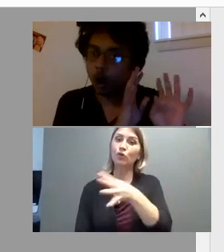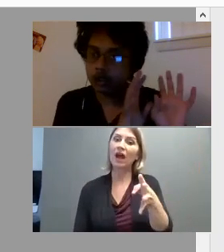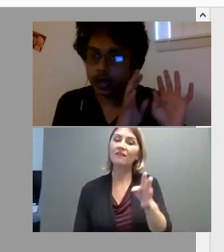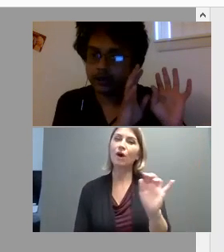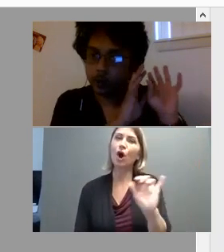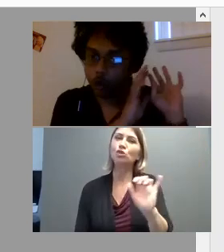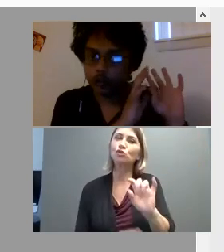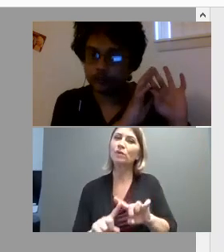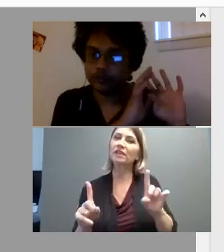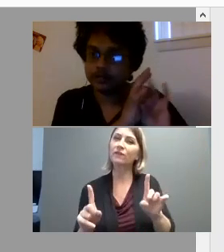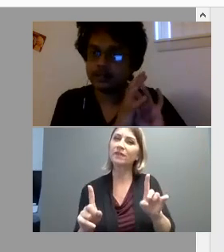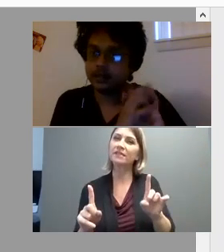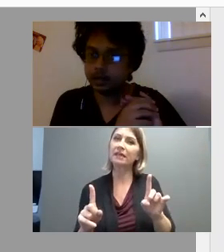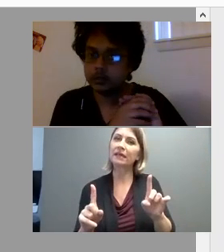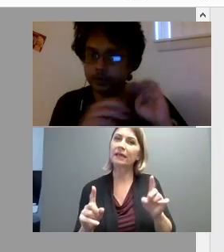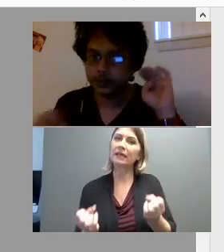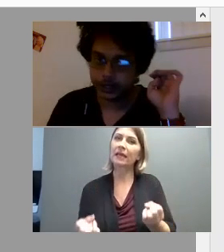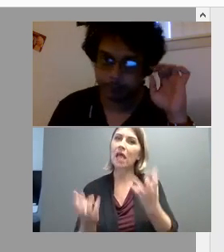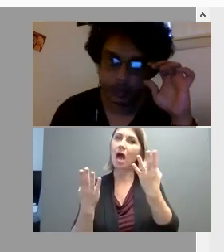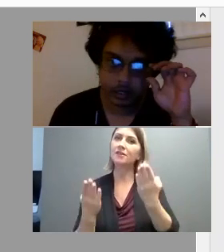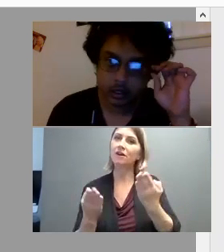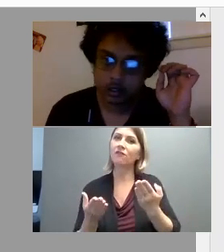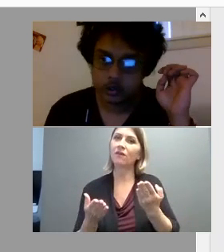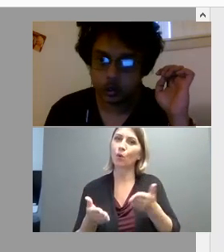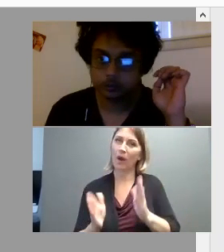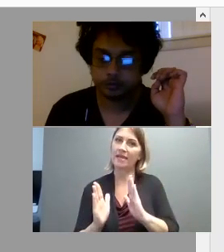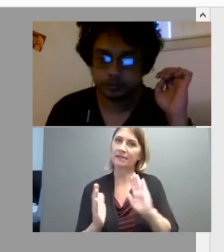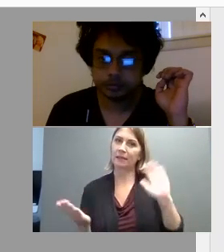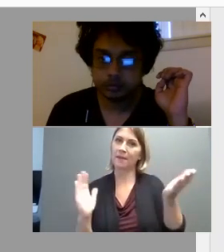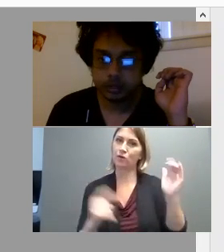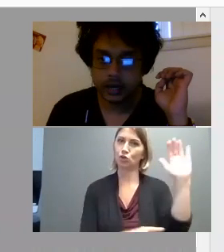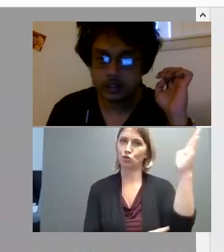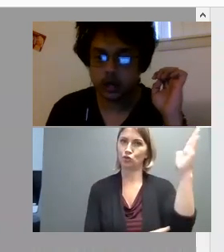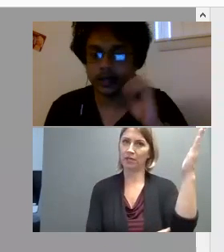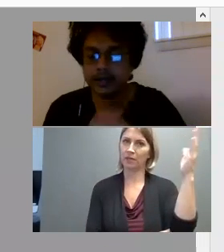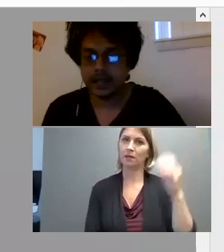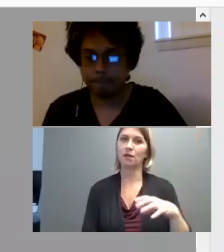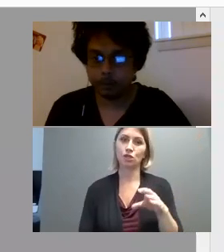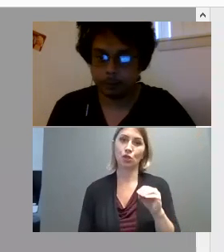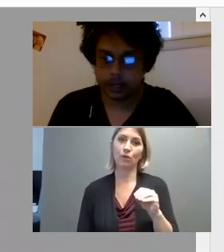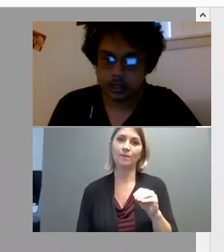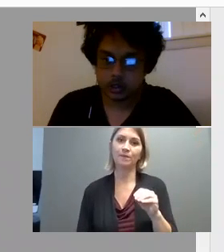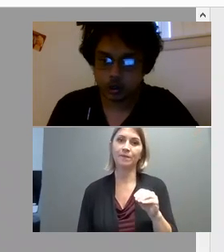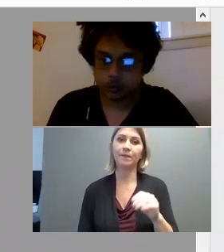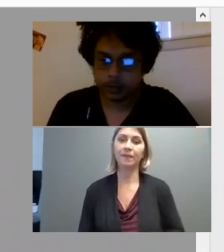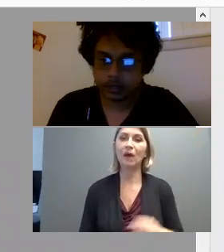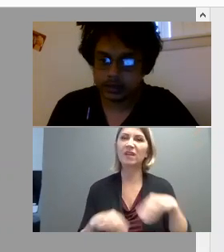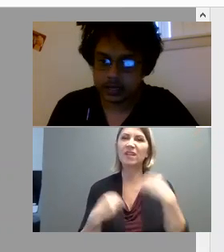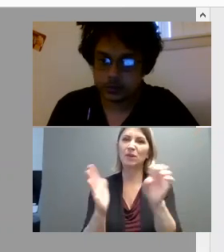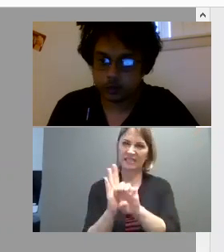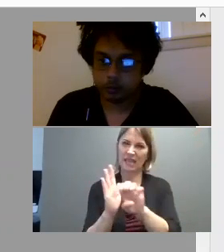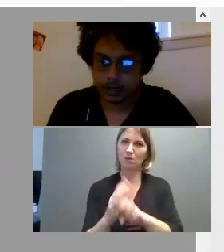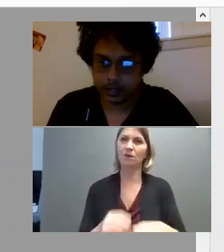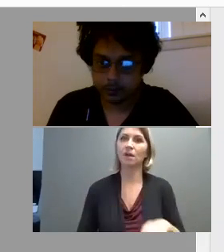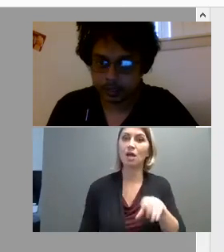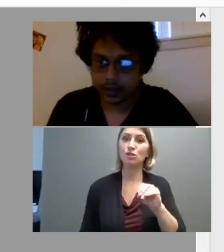a lot of ways in terms of a tree. So let's look at an example. So